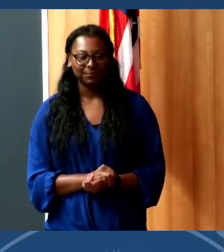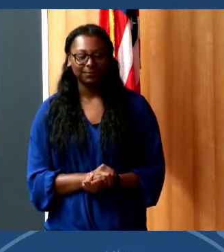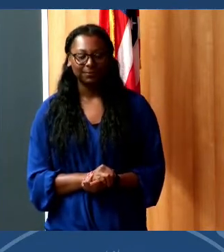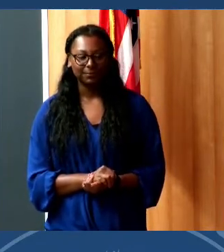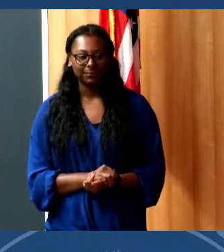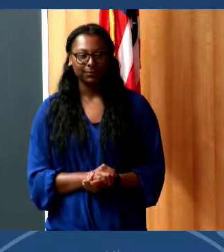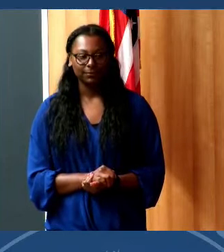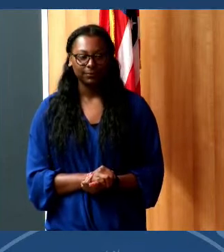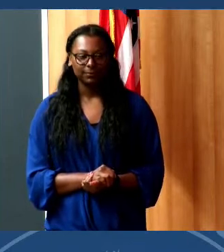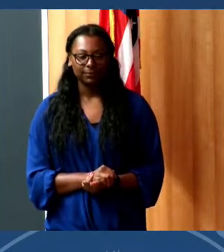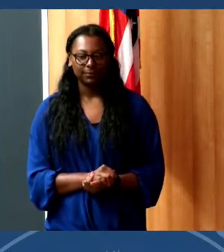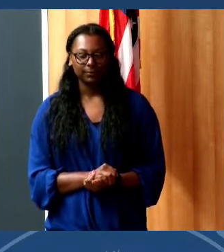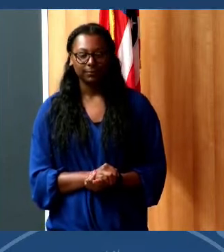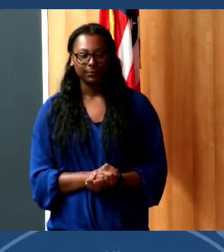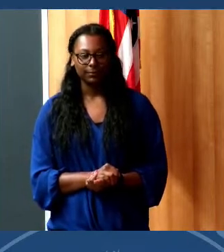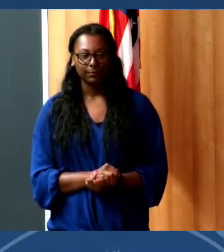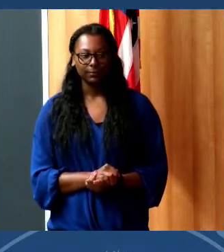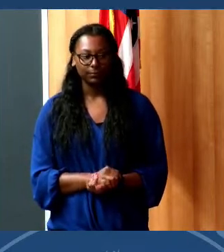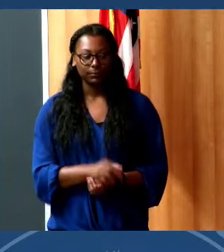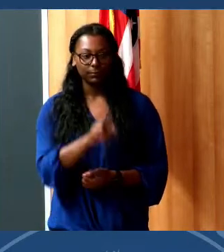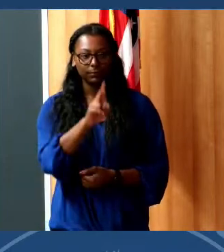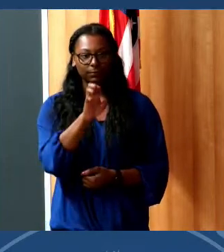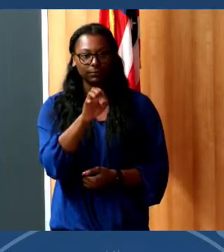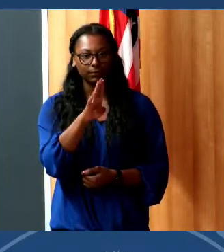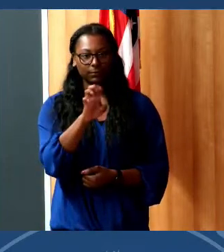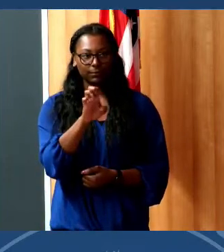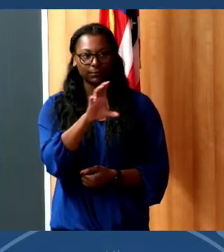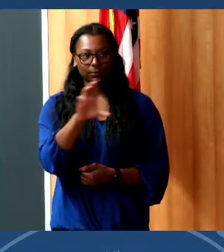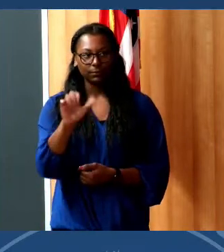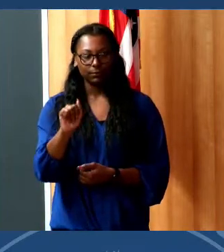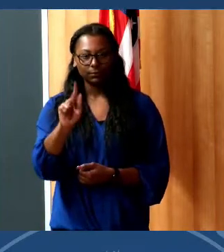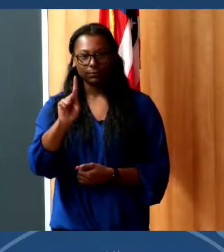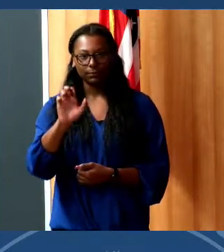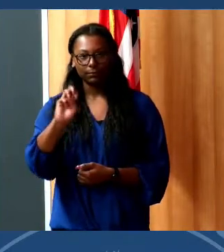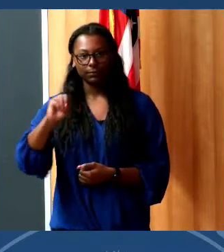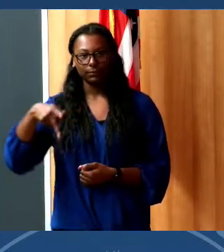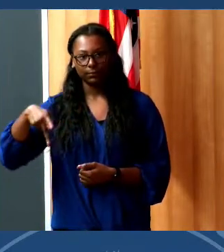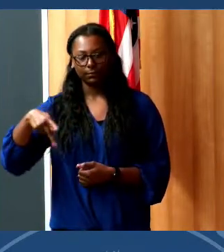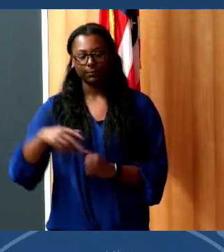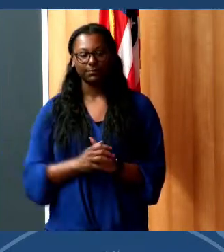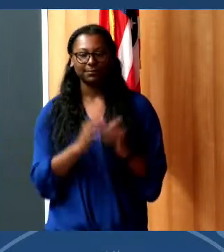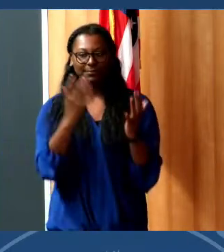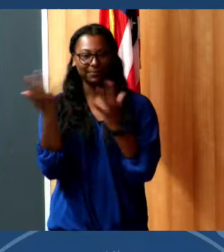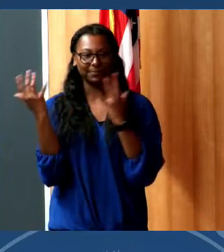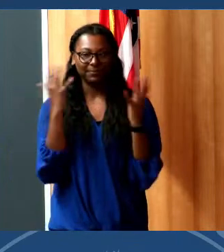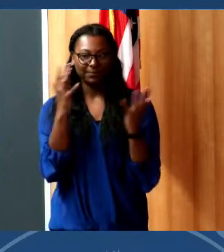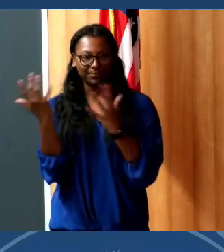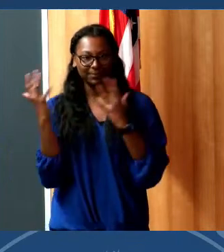Rebecca Kemp.